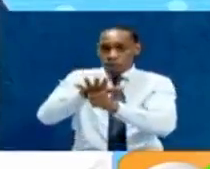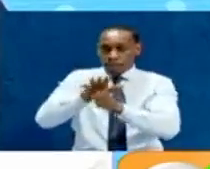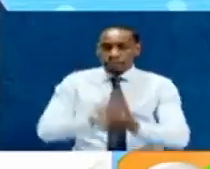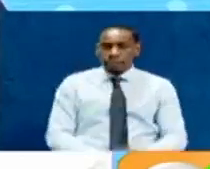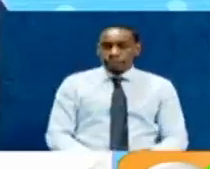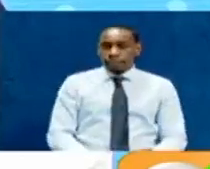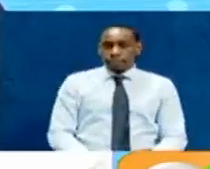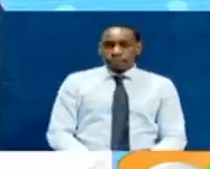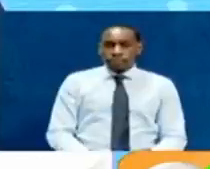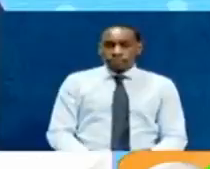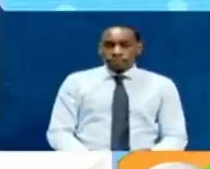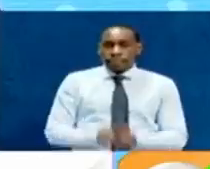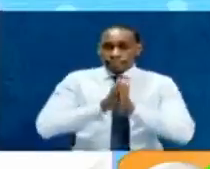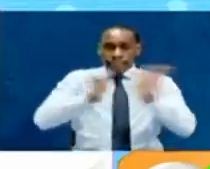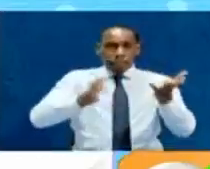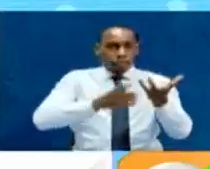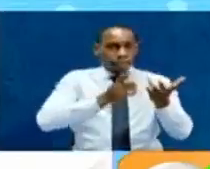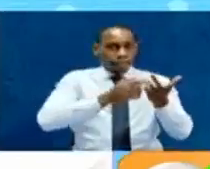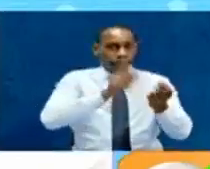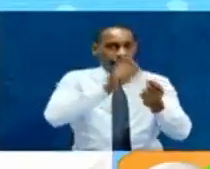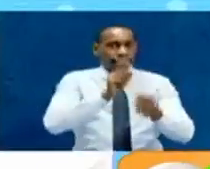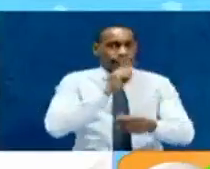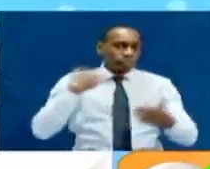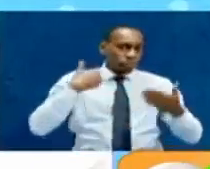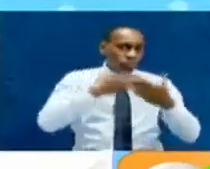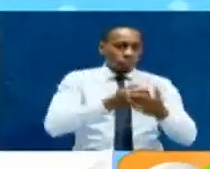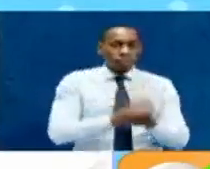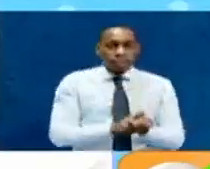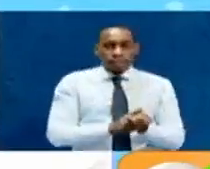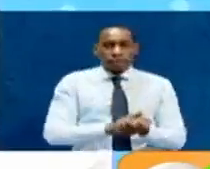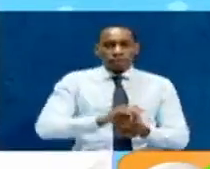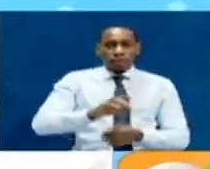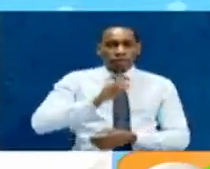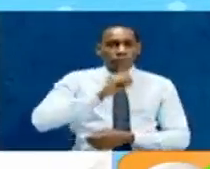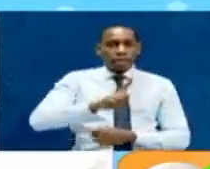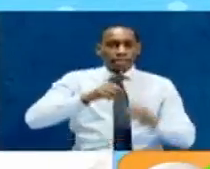for the virus. The cumulative number of tests conducted so far stands at